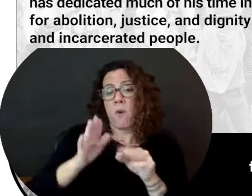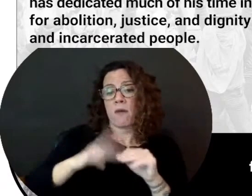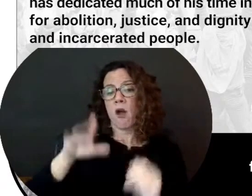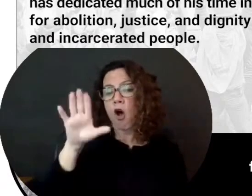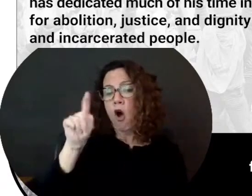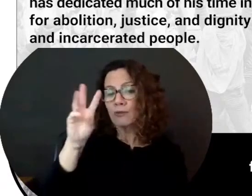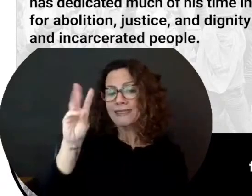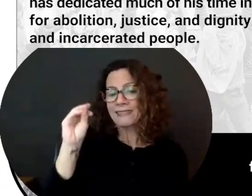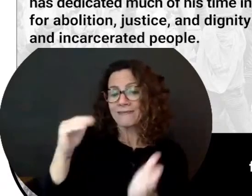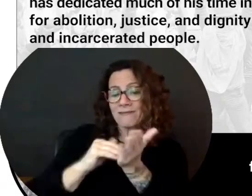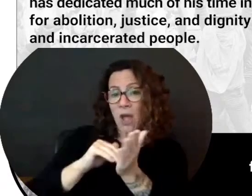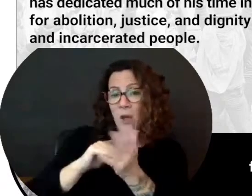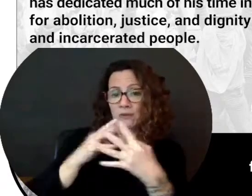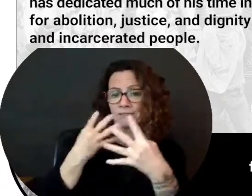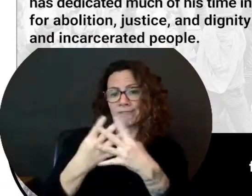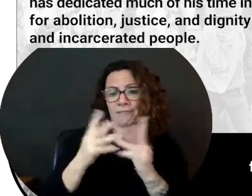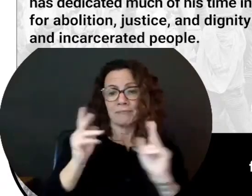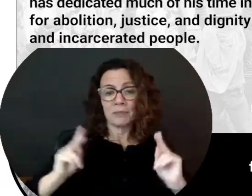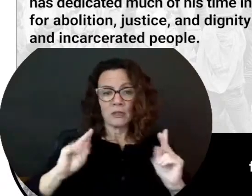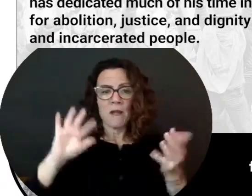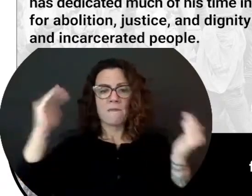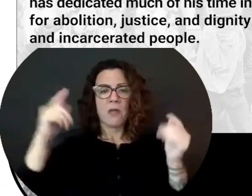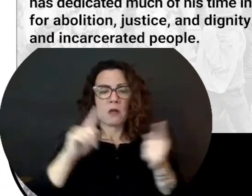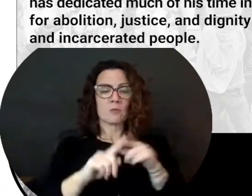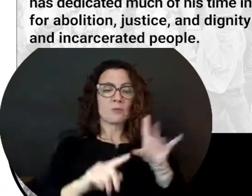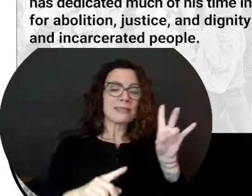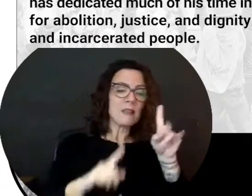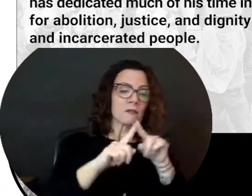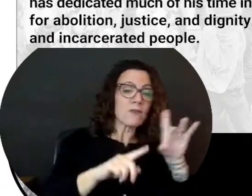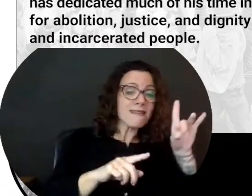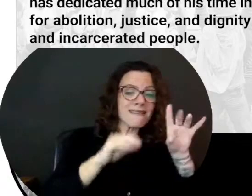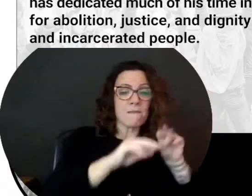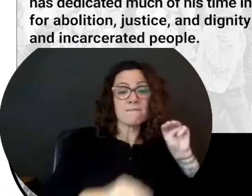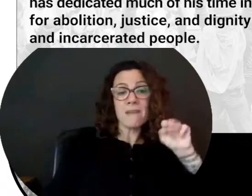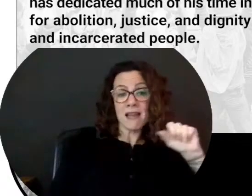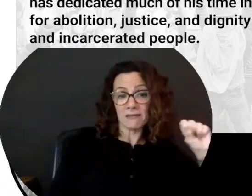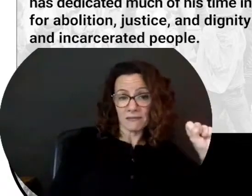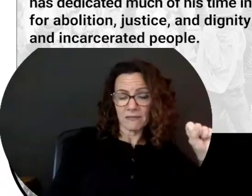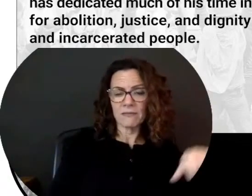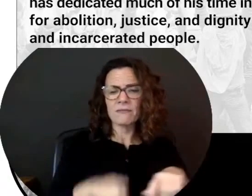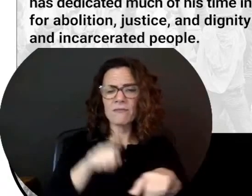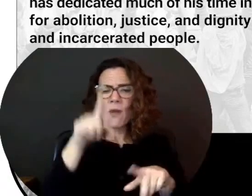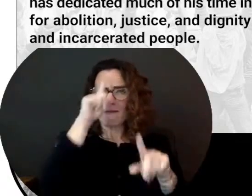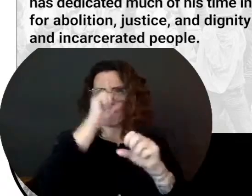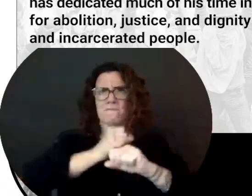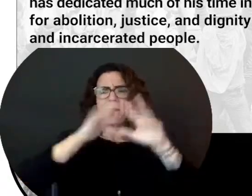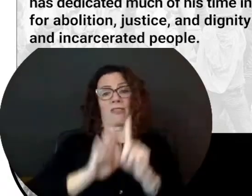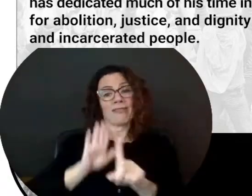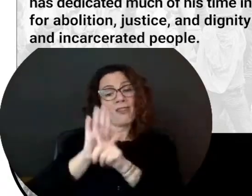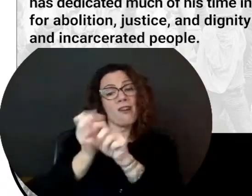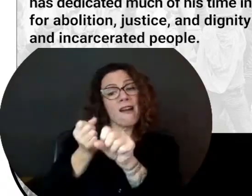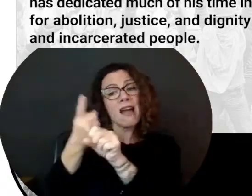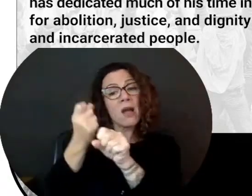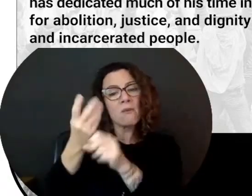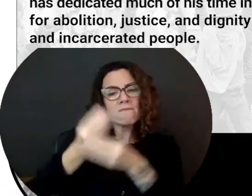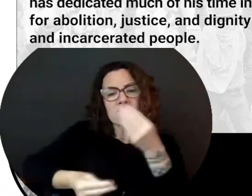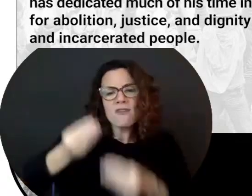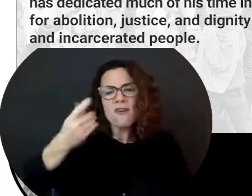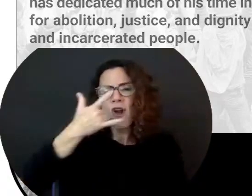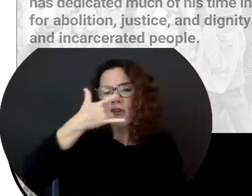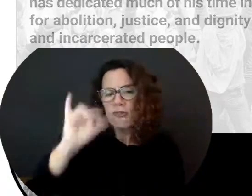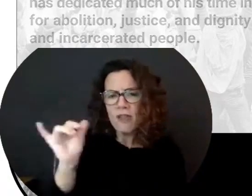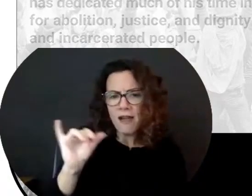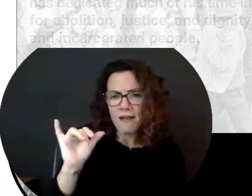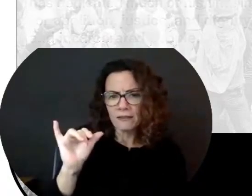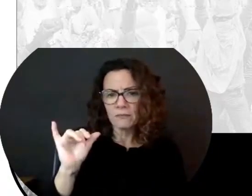those dollars are being stripped from poor and black and brown communities. In addition to the dollars being removed from our communities, when